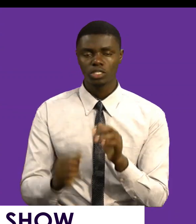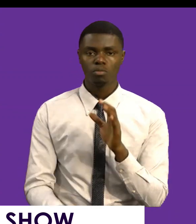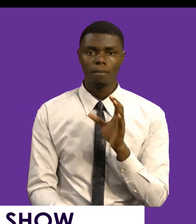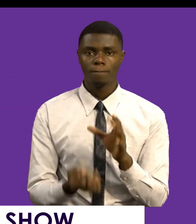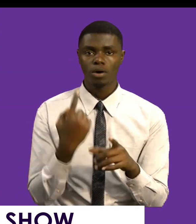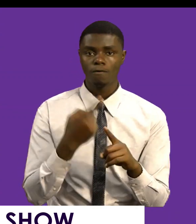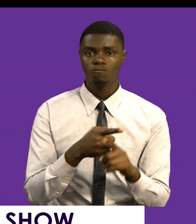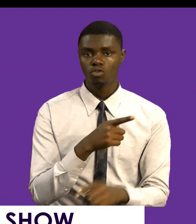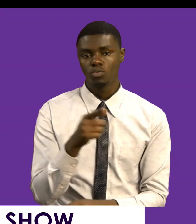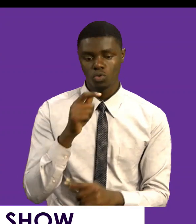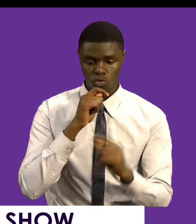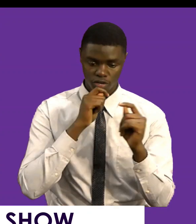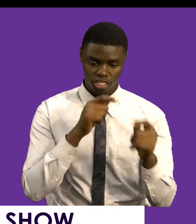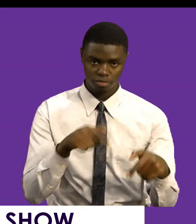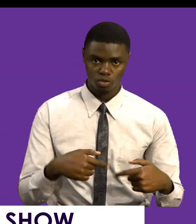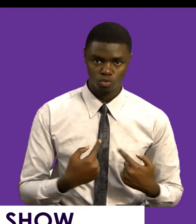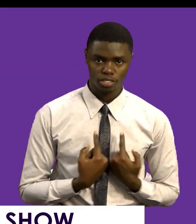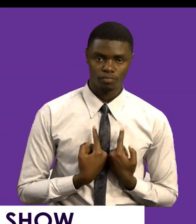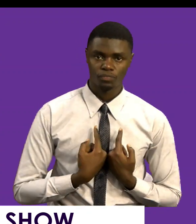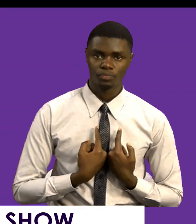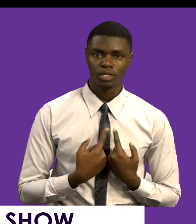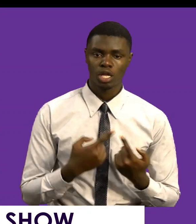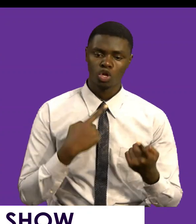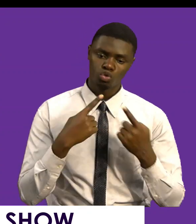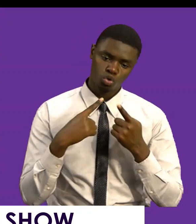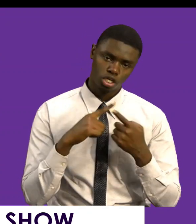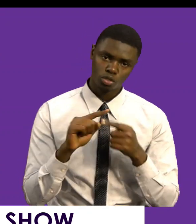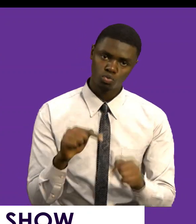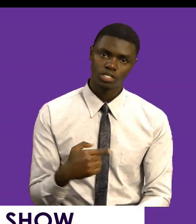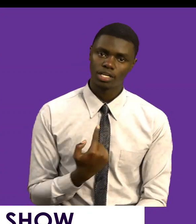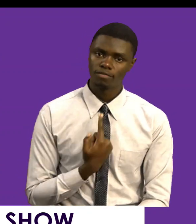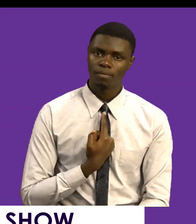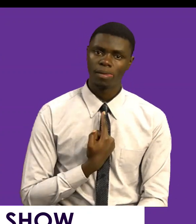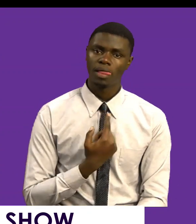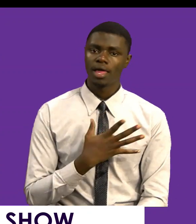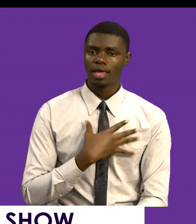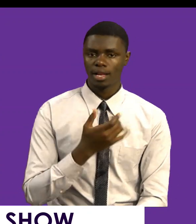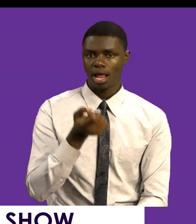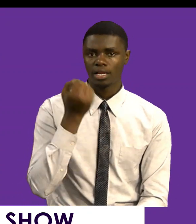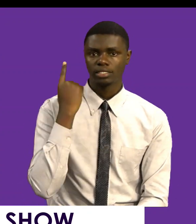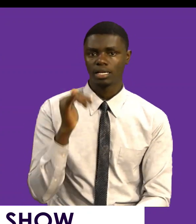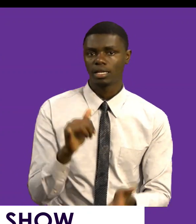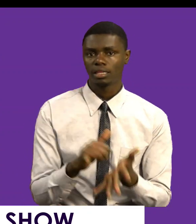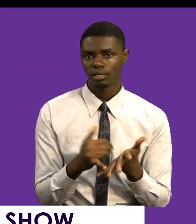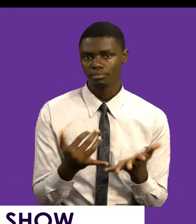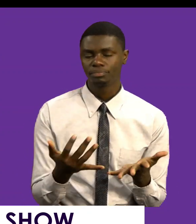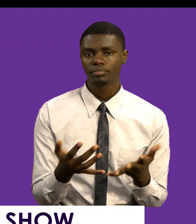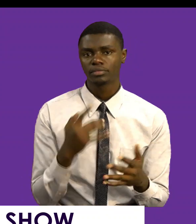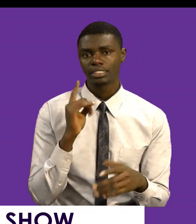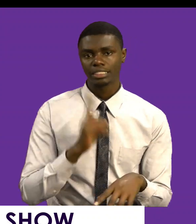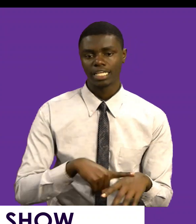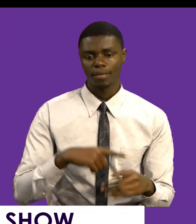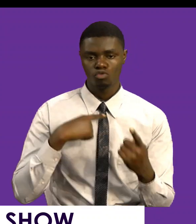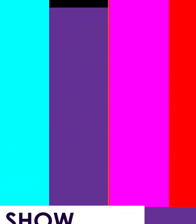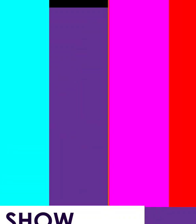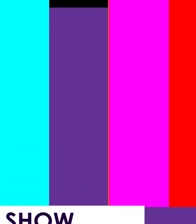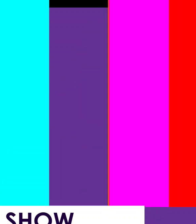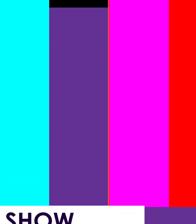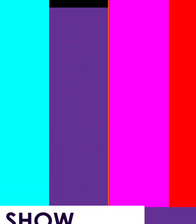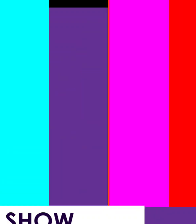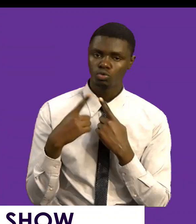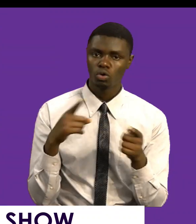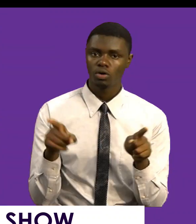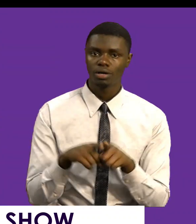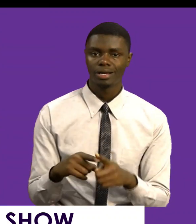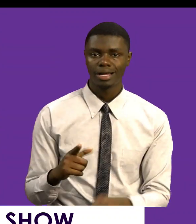from you respecting yourself. Talking to yourself and understanding that when you talk like